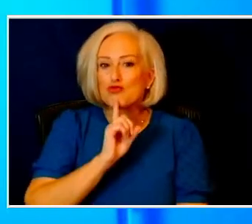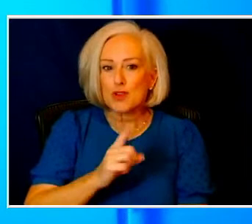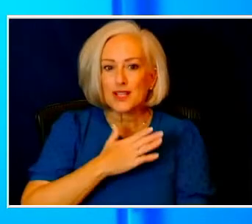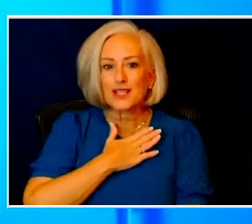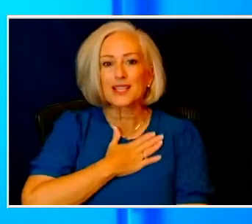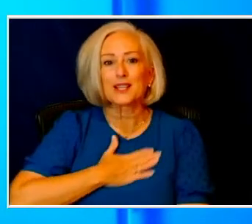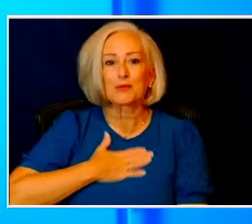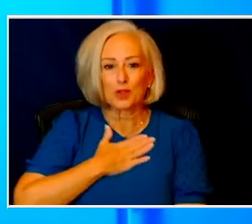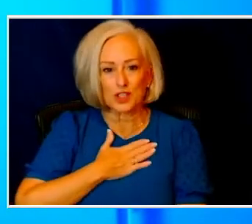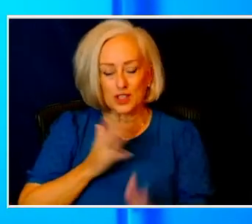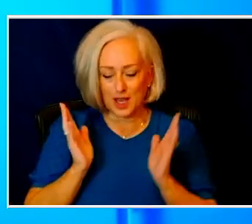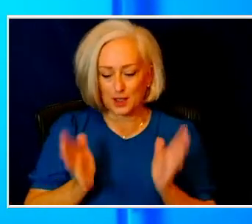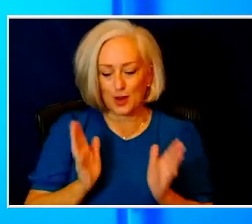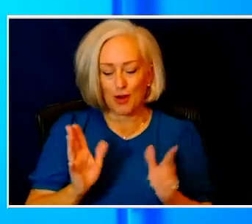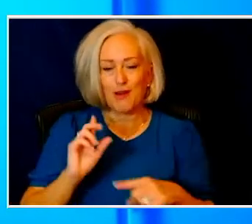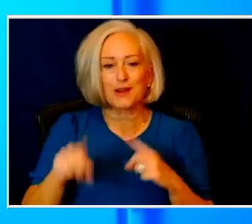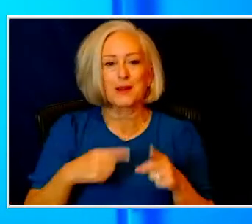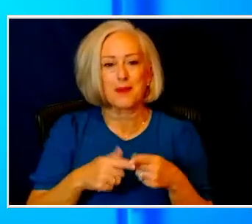efforts.